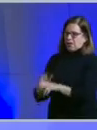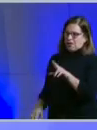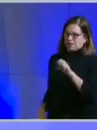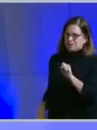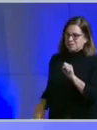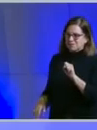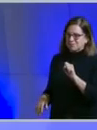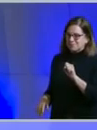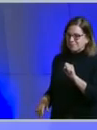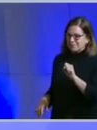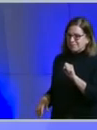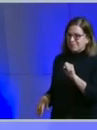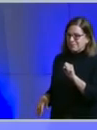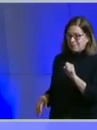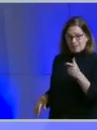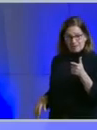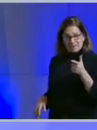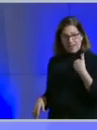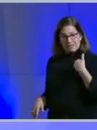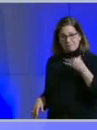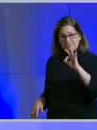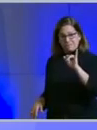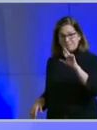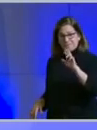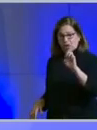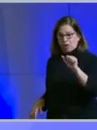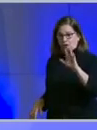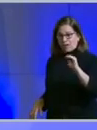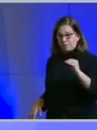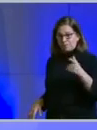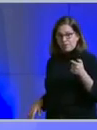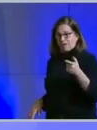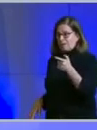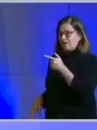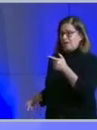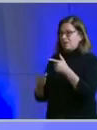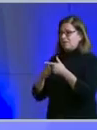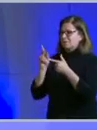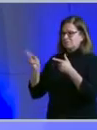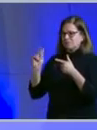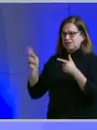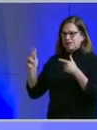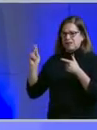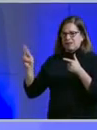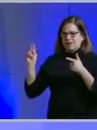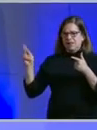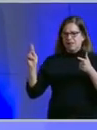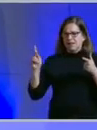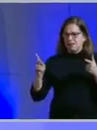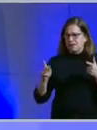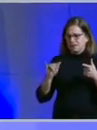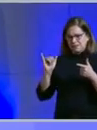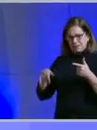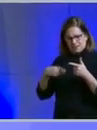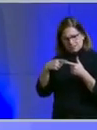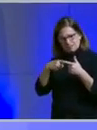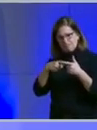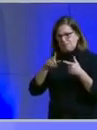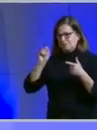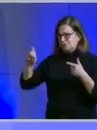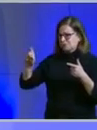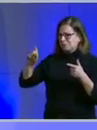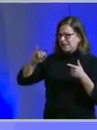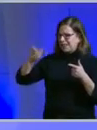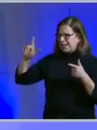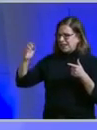of our community and to focus on repeat violent offenders. And when you talk about illegal firearms, it's not just the guys that are out in our